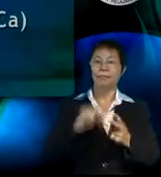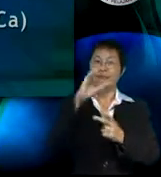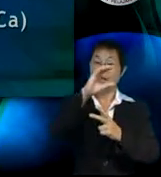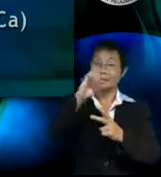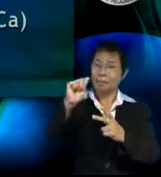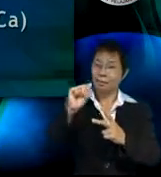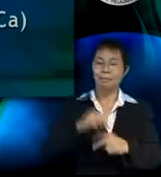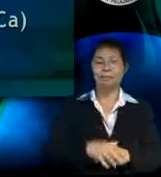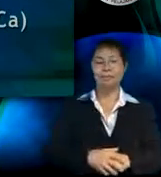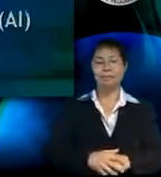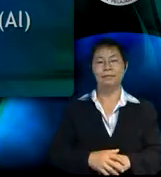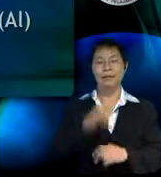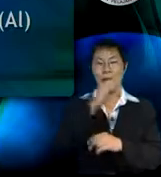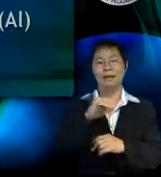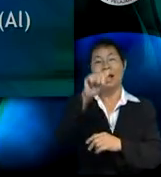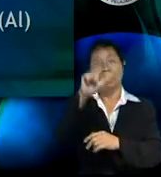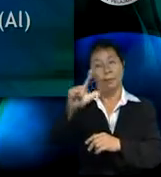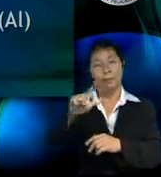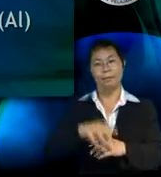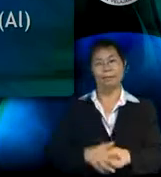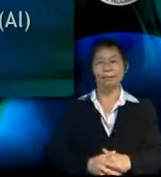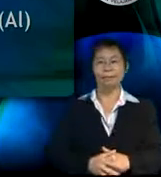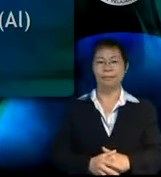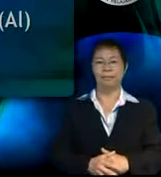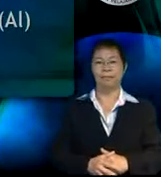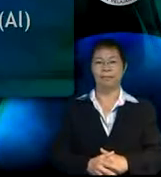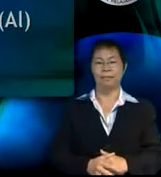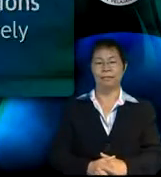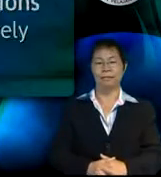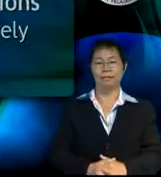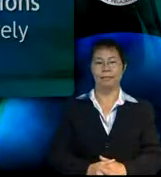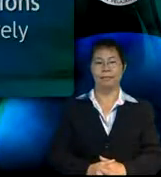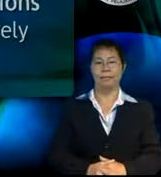calcium, and aluminium.